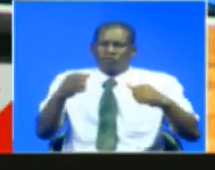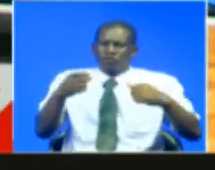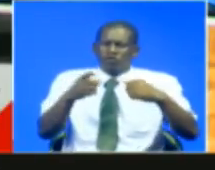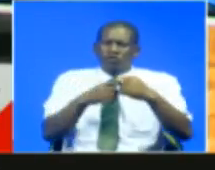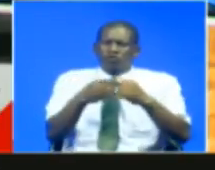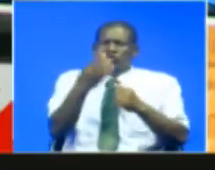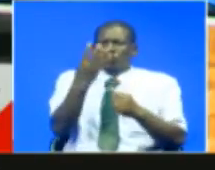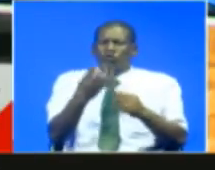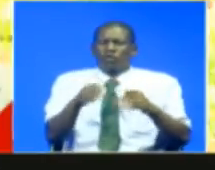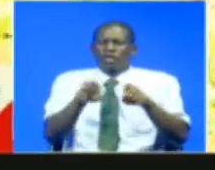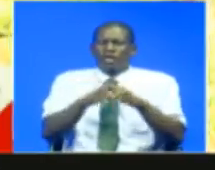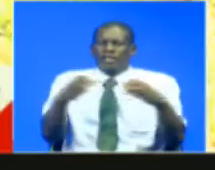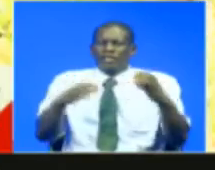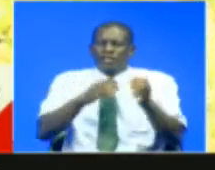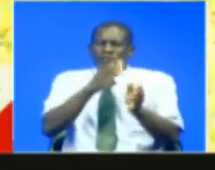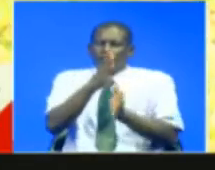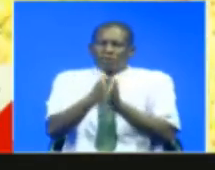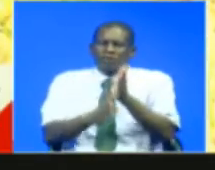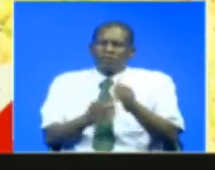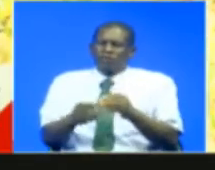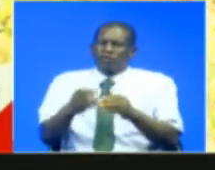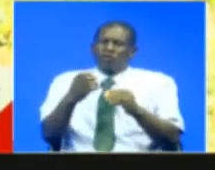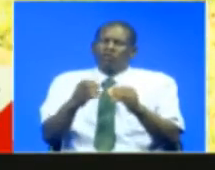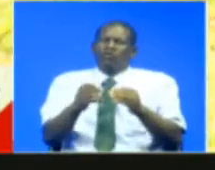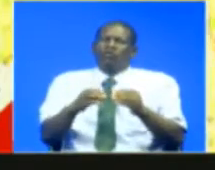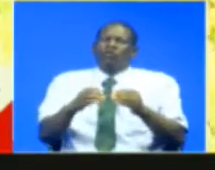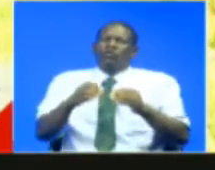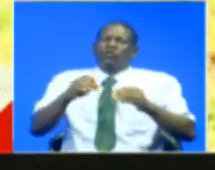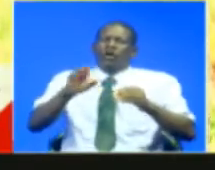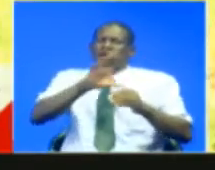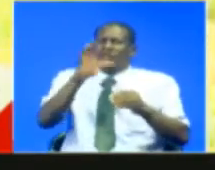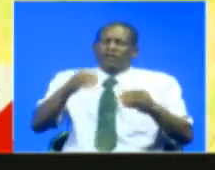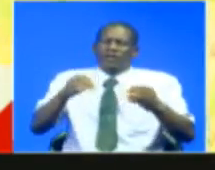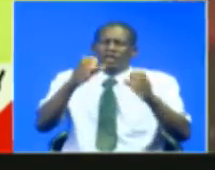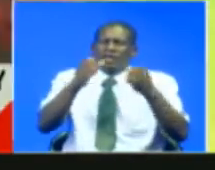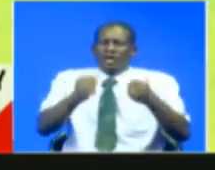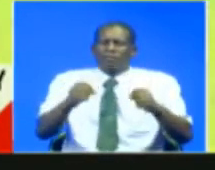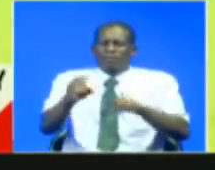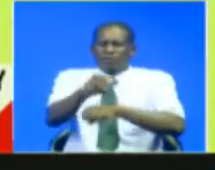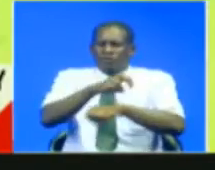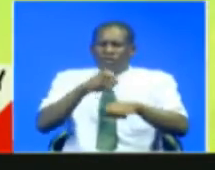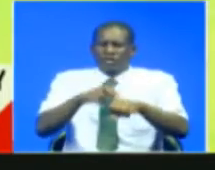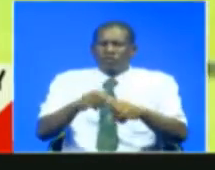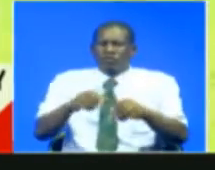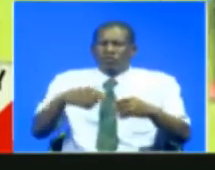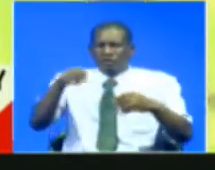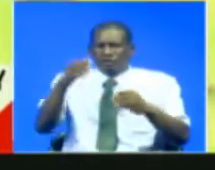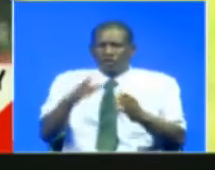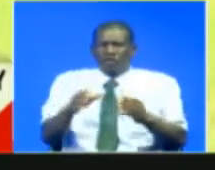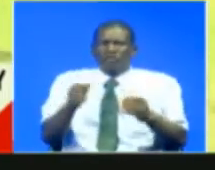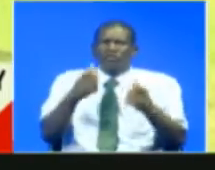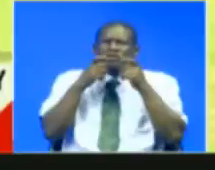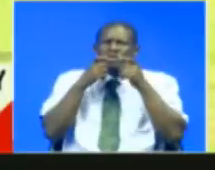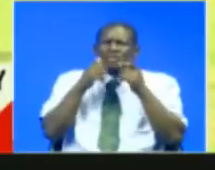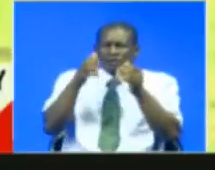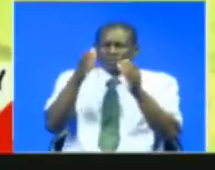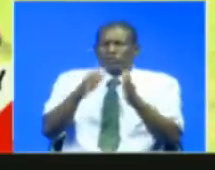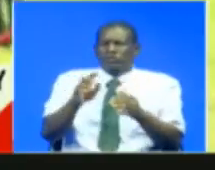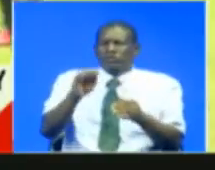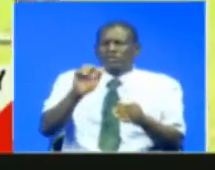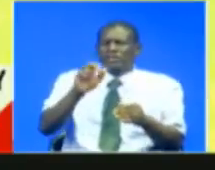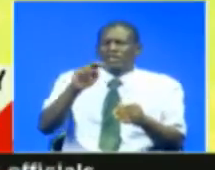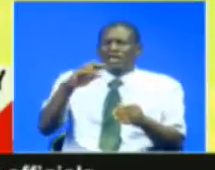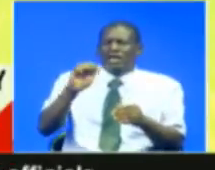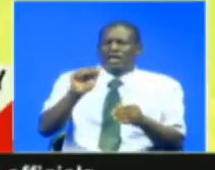2019 Africa Cup of Nations qualifiers. Kenya Premier League top scorer Stephen Waruru has been recalled, while Tusker defender Marlon Tangauzi is included